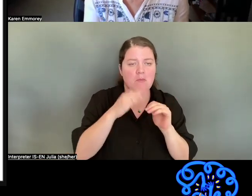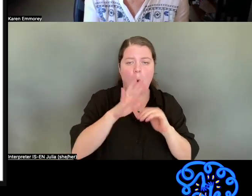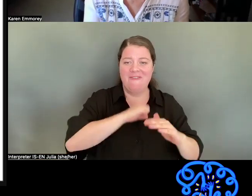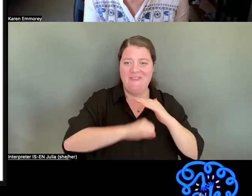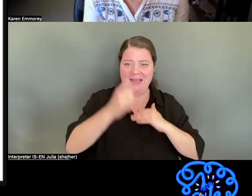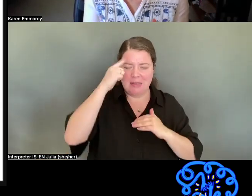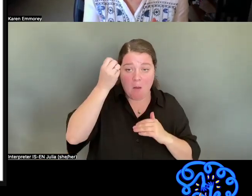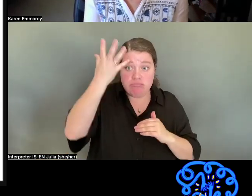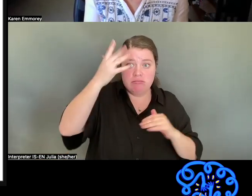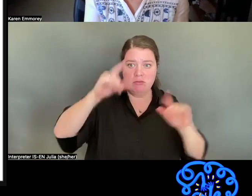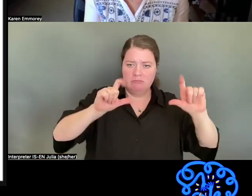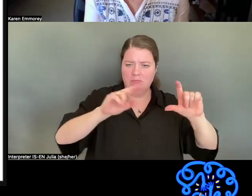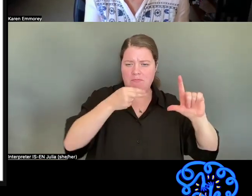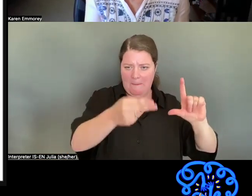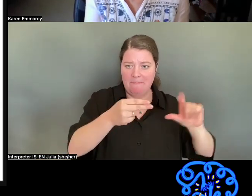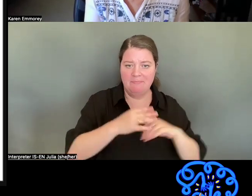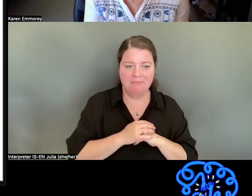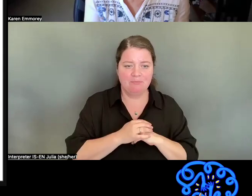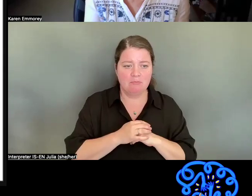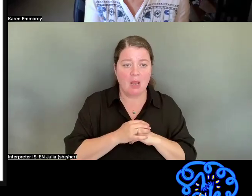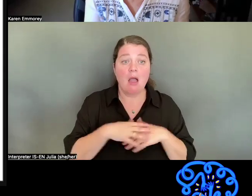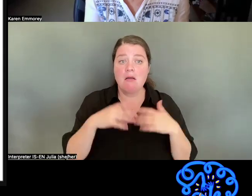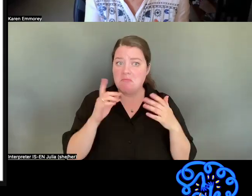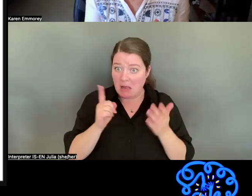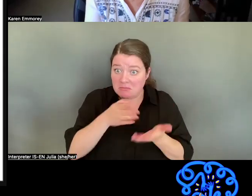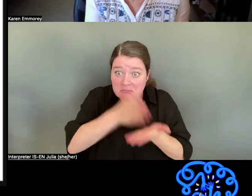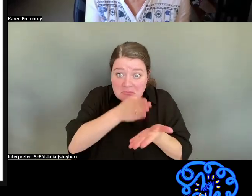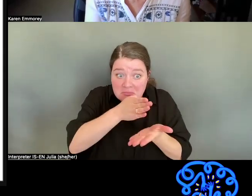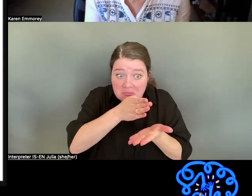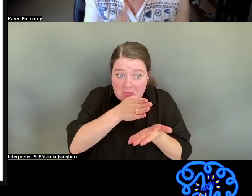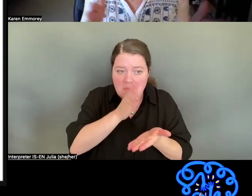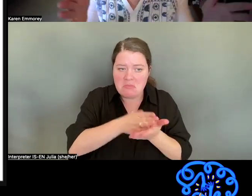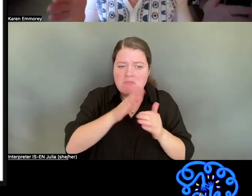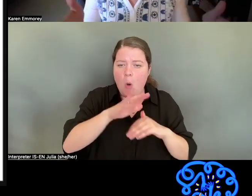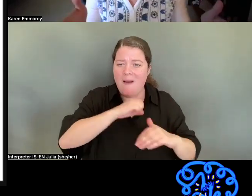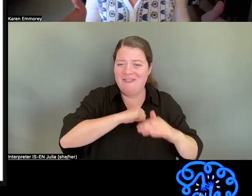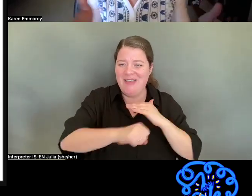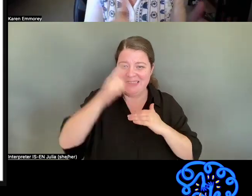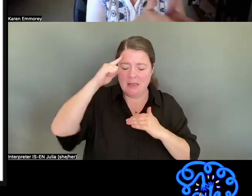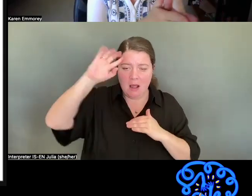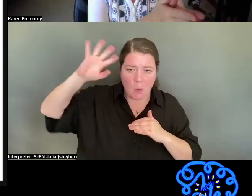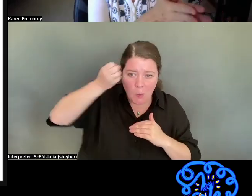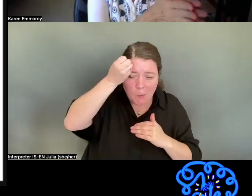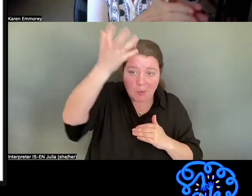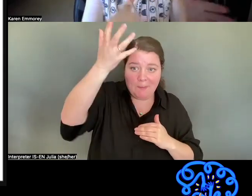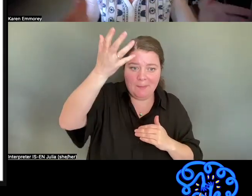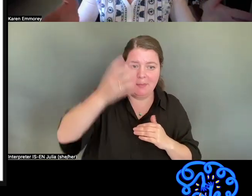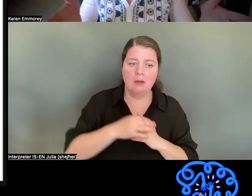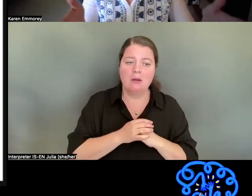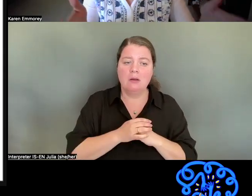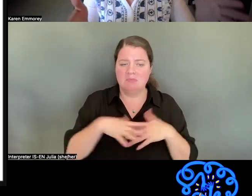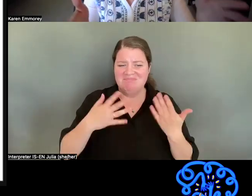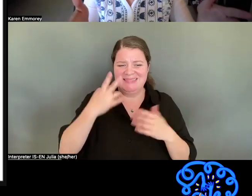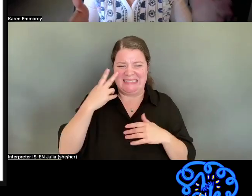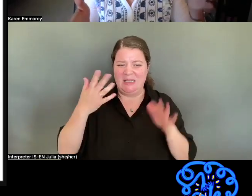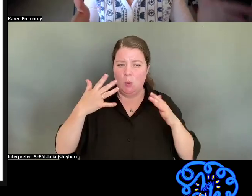picture naming. But the question is that the case? Is it the case that they're retrieved faster? So reaction times, there's a lot of processing that